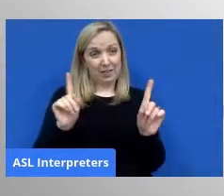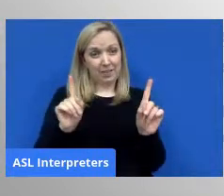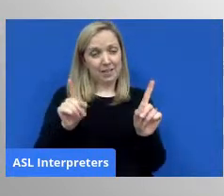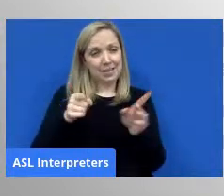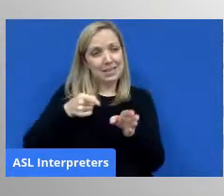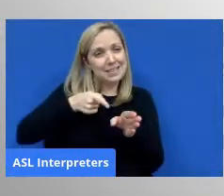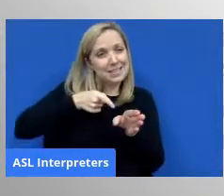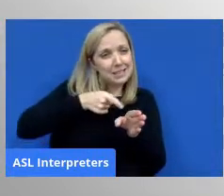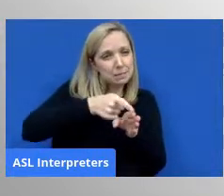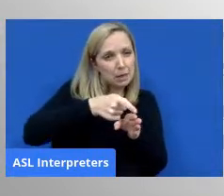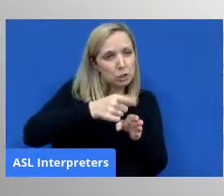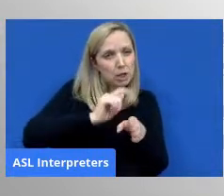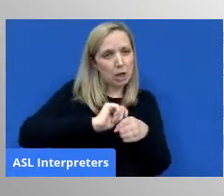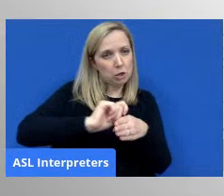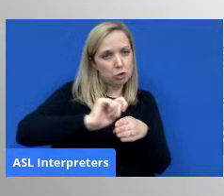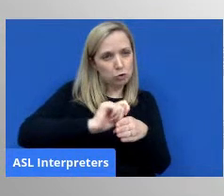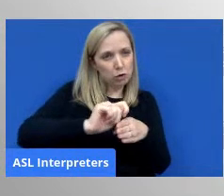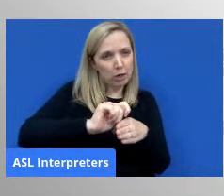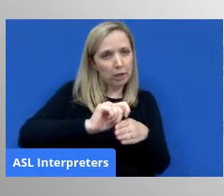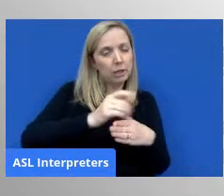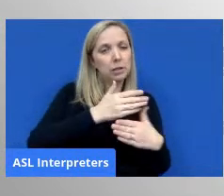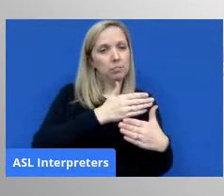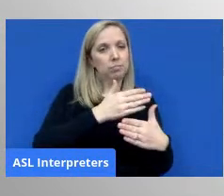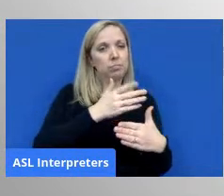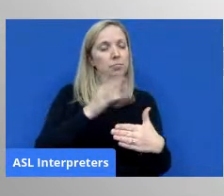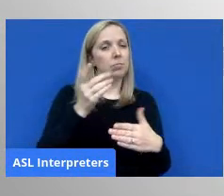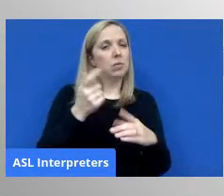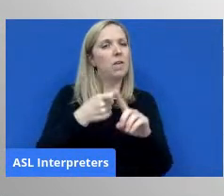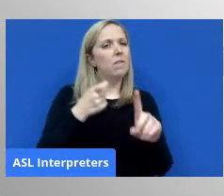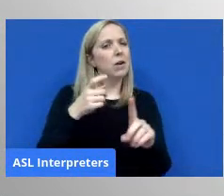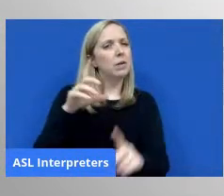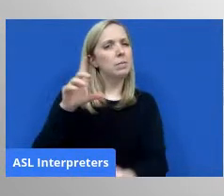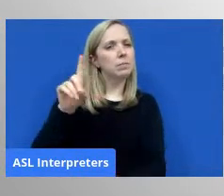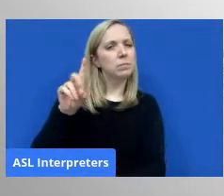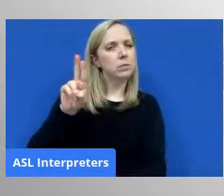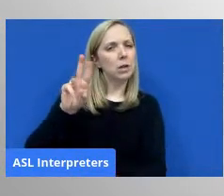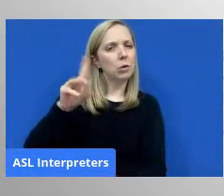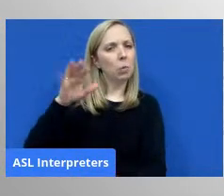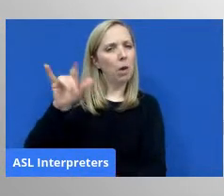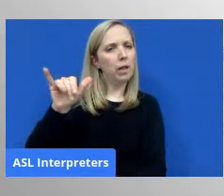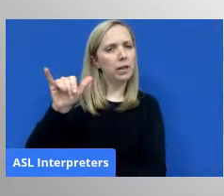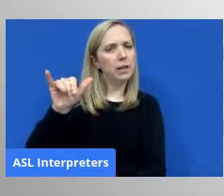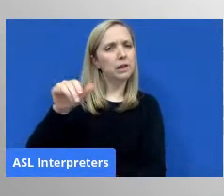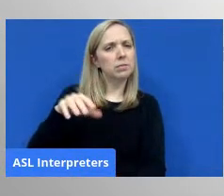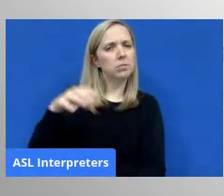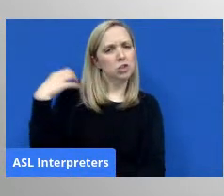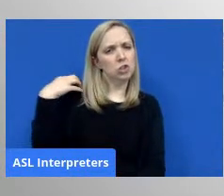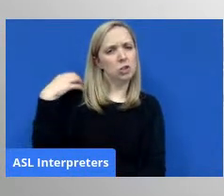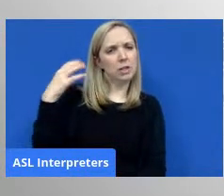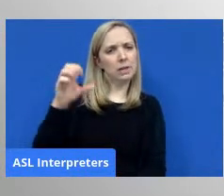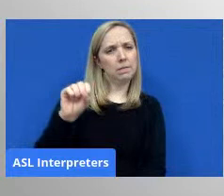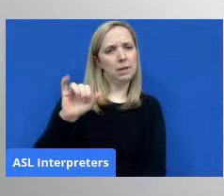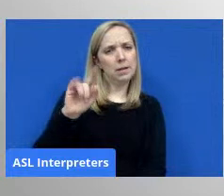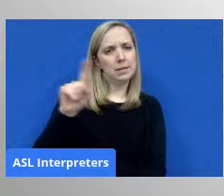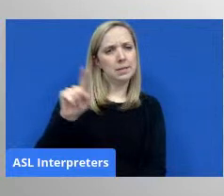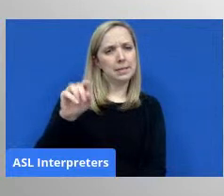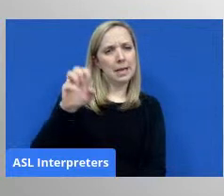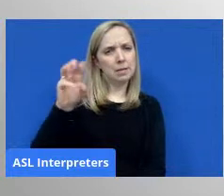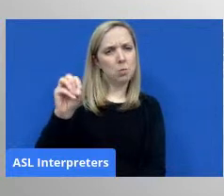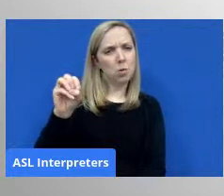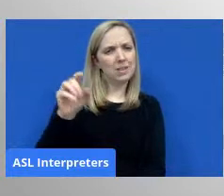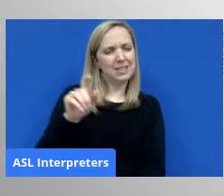in trainings that were shared by Dr. Watley and Chief Sizemore last week, like policing the teen brain, or some of